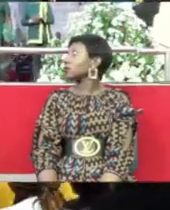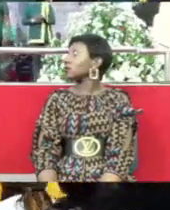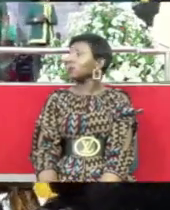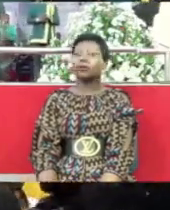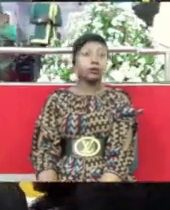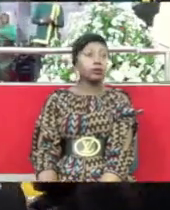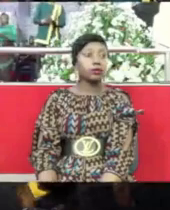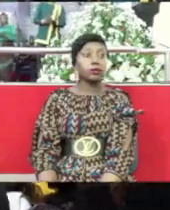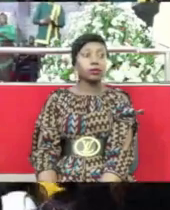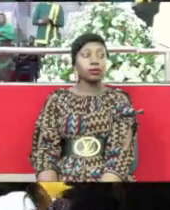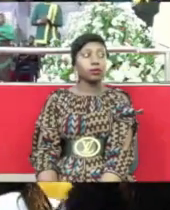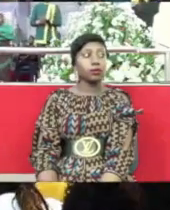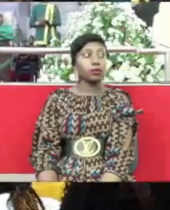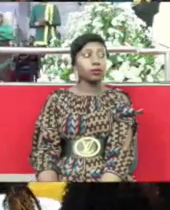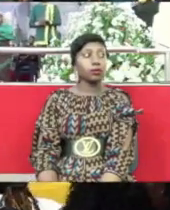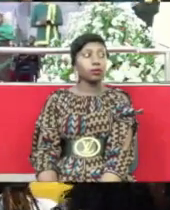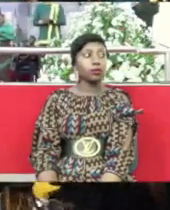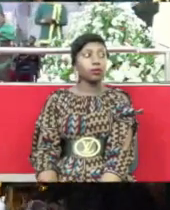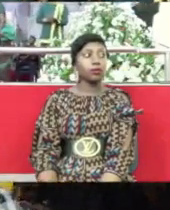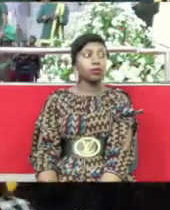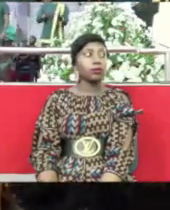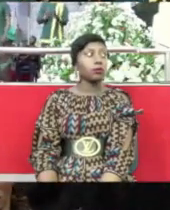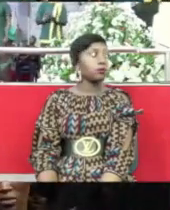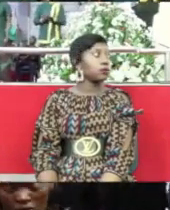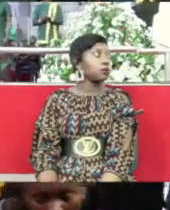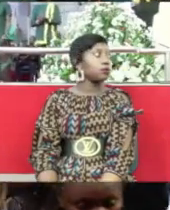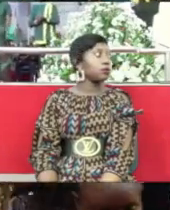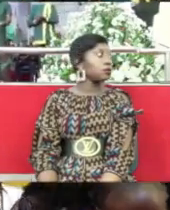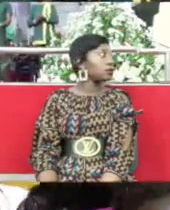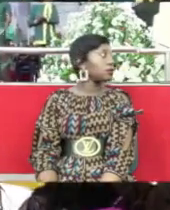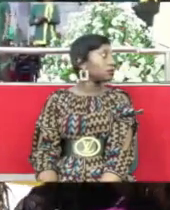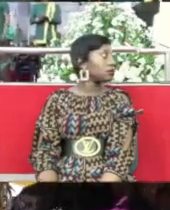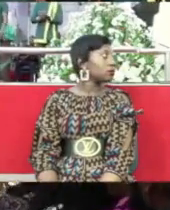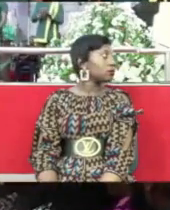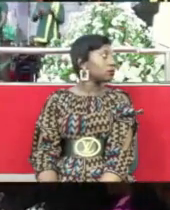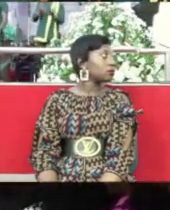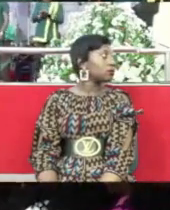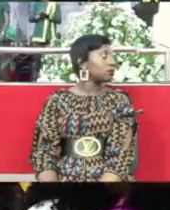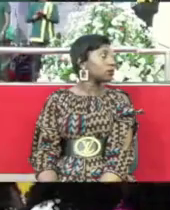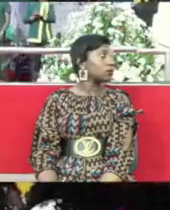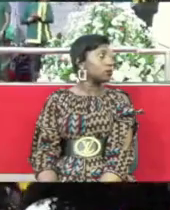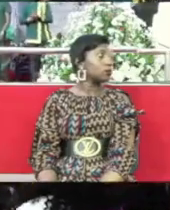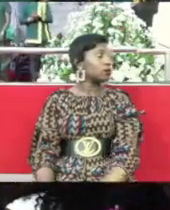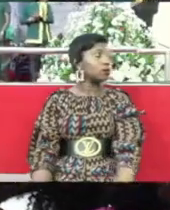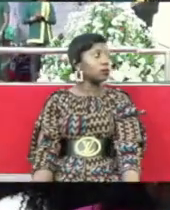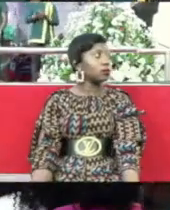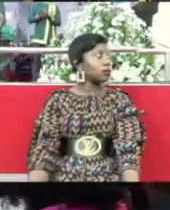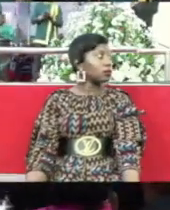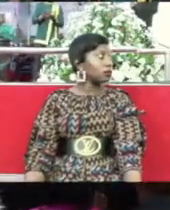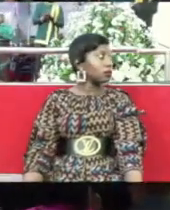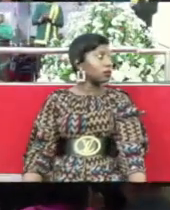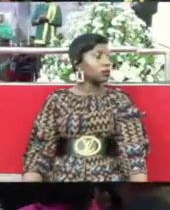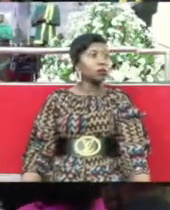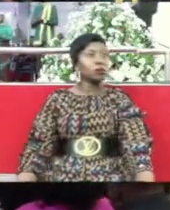release. Release, release, release, release in the name of Jesus. Release, release in the name of Jesus. Release,